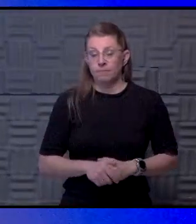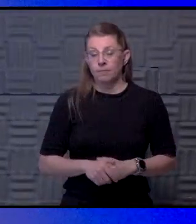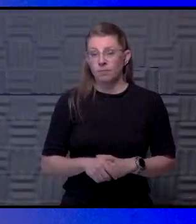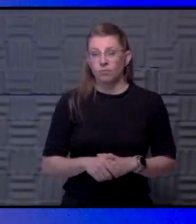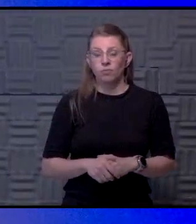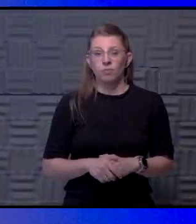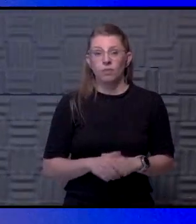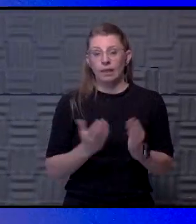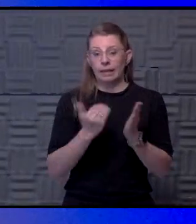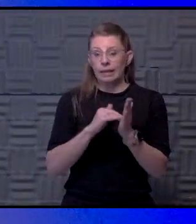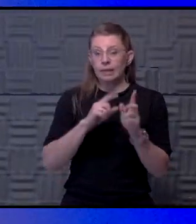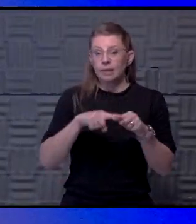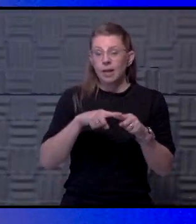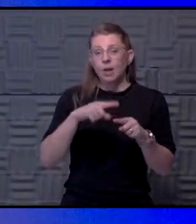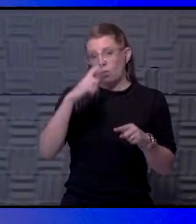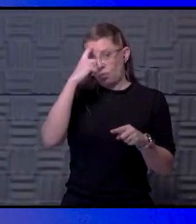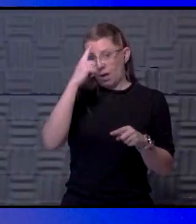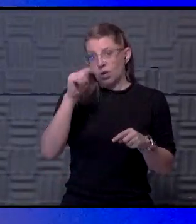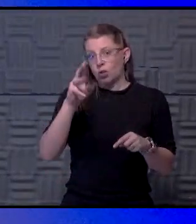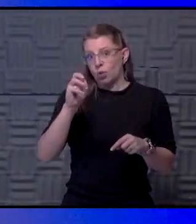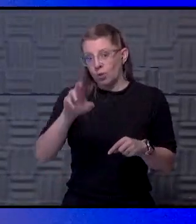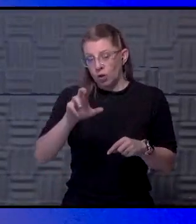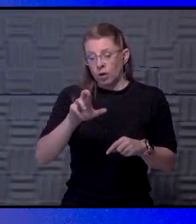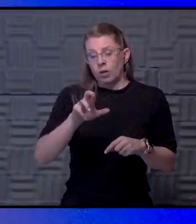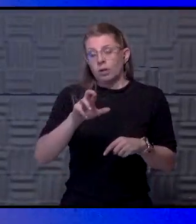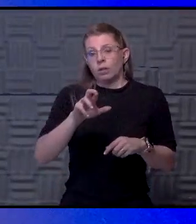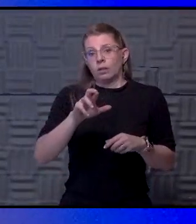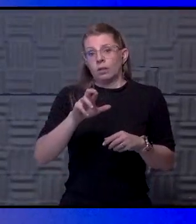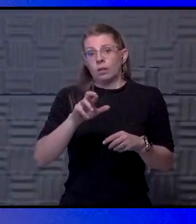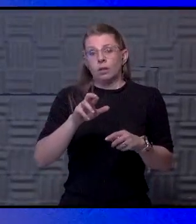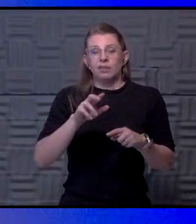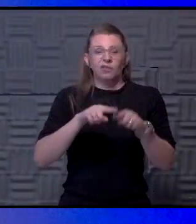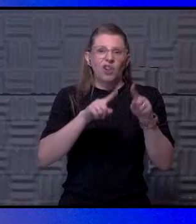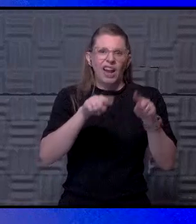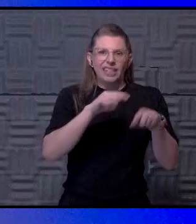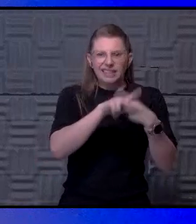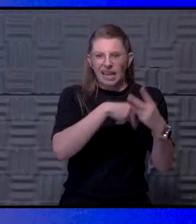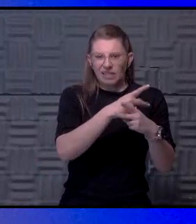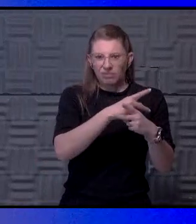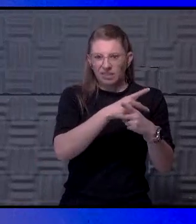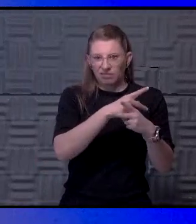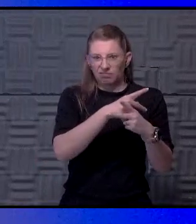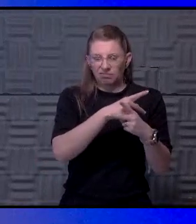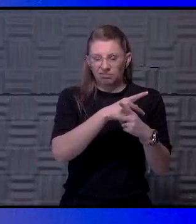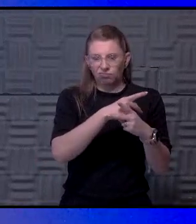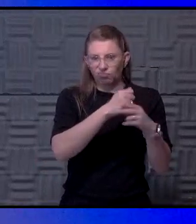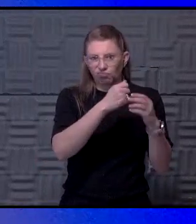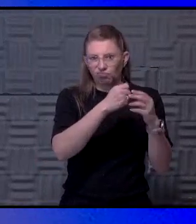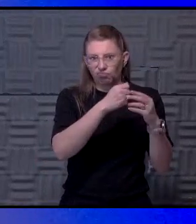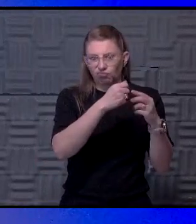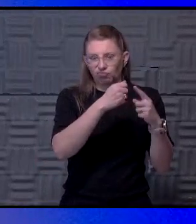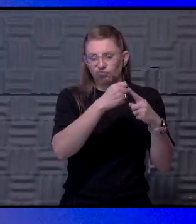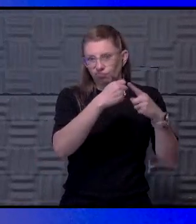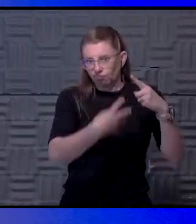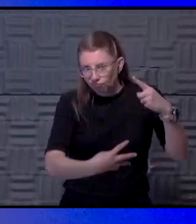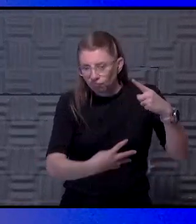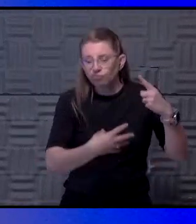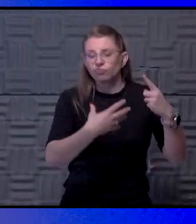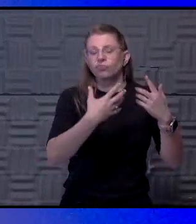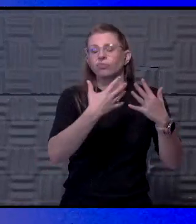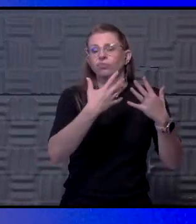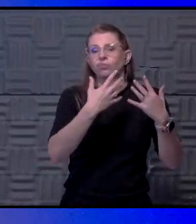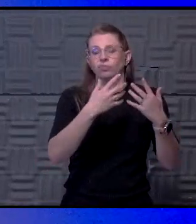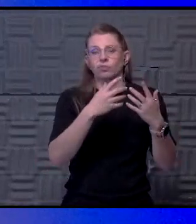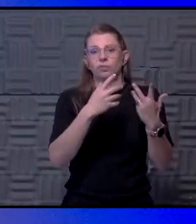on the brain tumors encompass a large variety of different types, and so it's important to be specific in terms of making